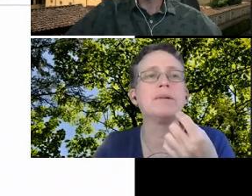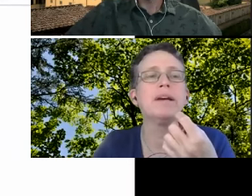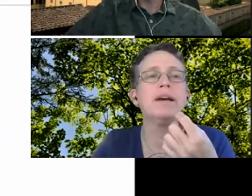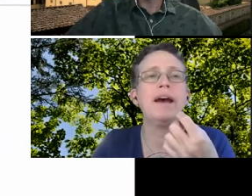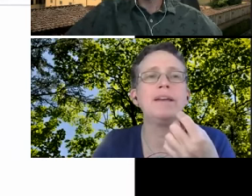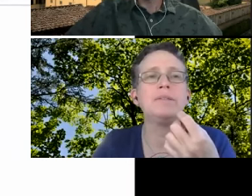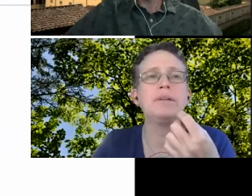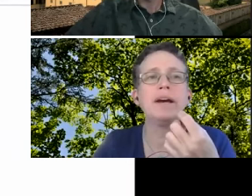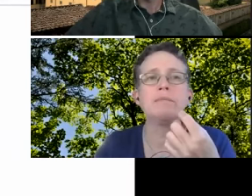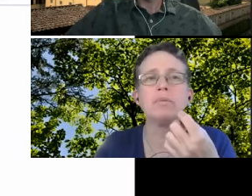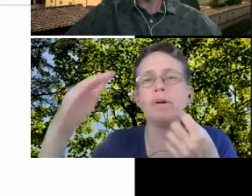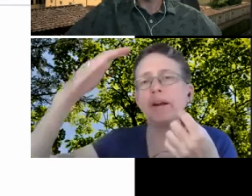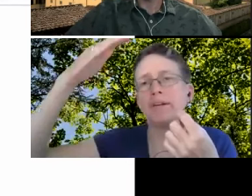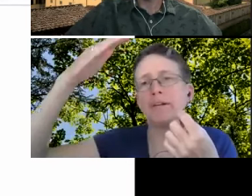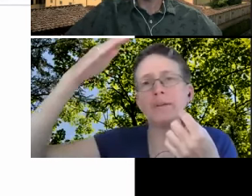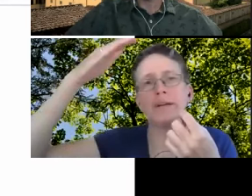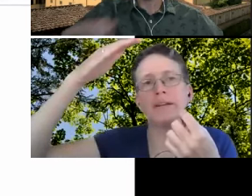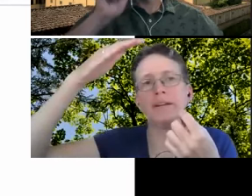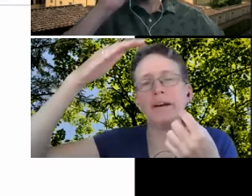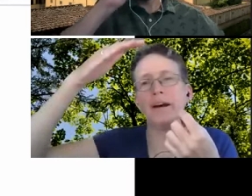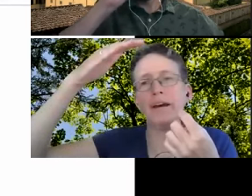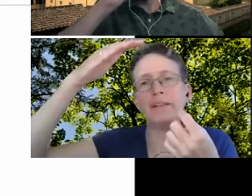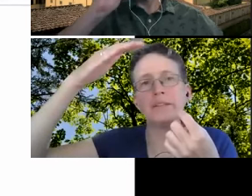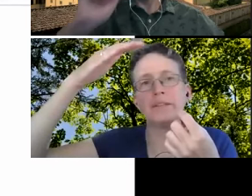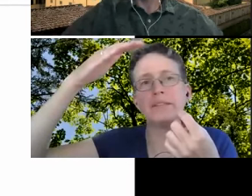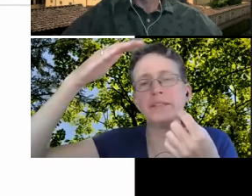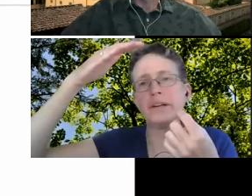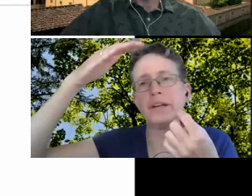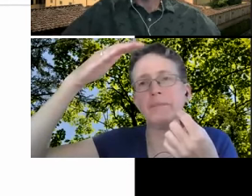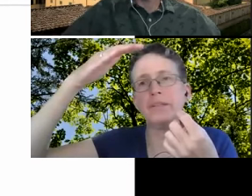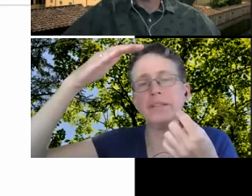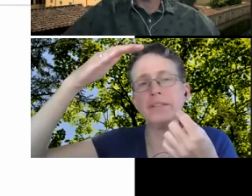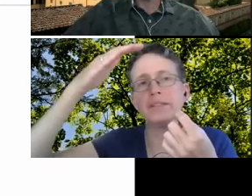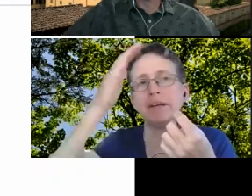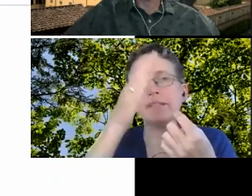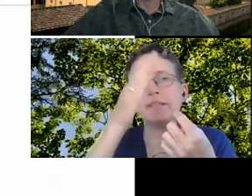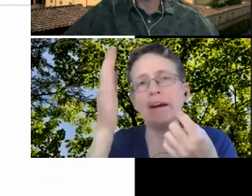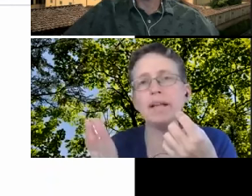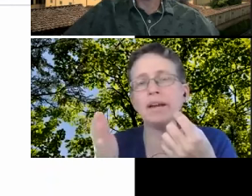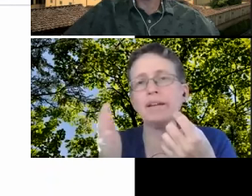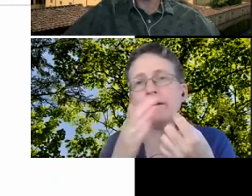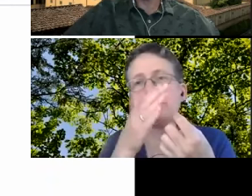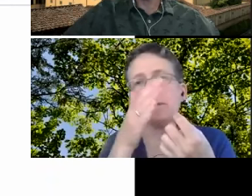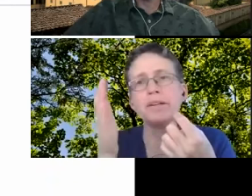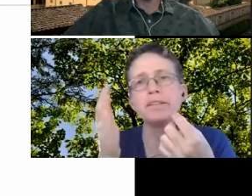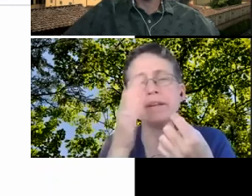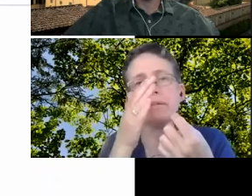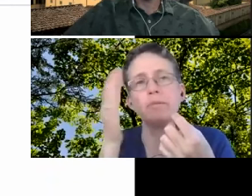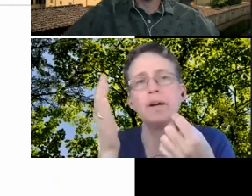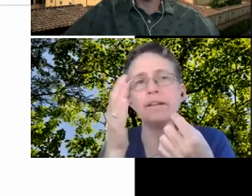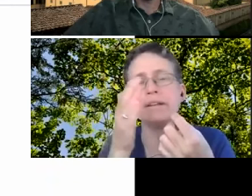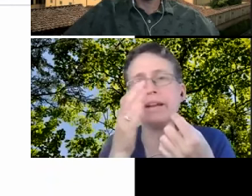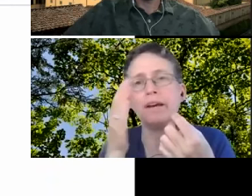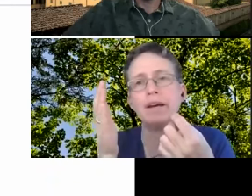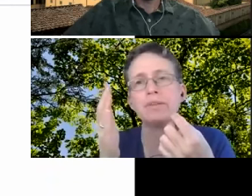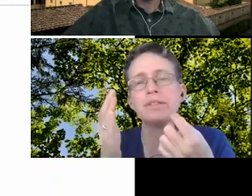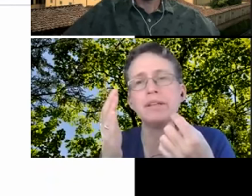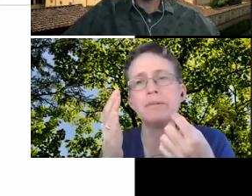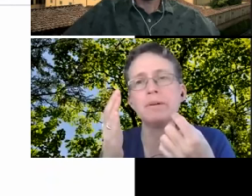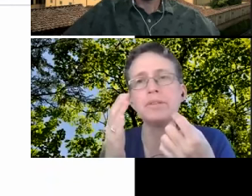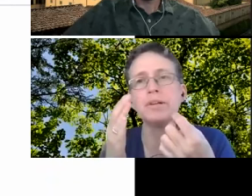So as you get more urban, so this is a timeline of birds and what